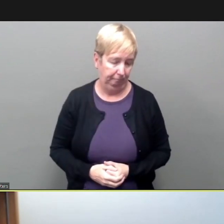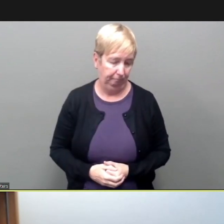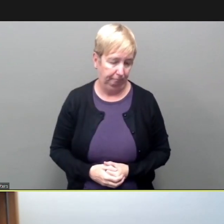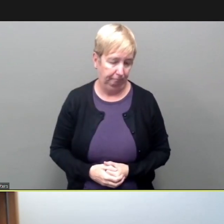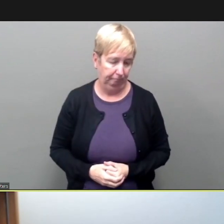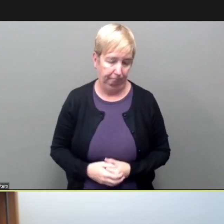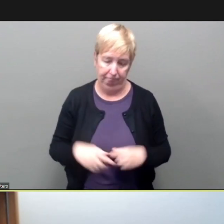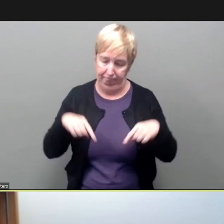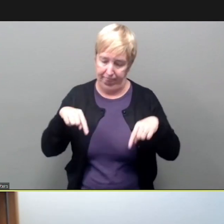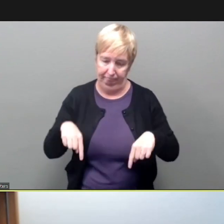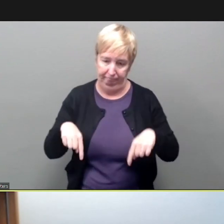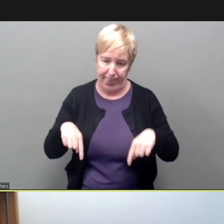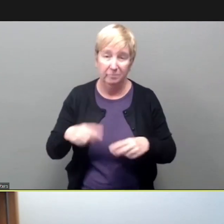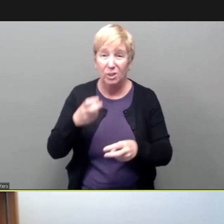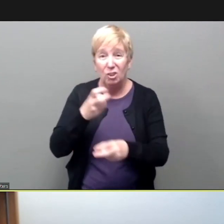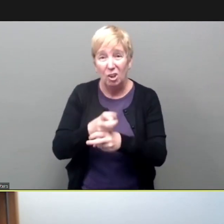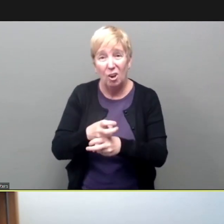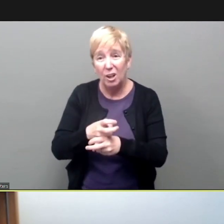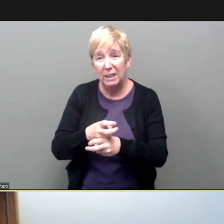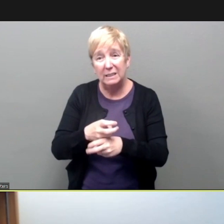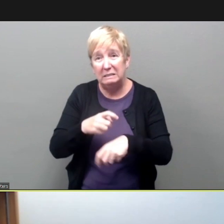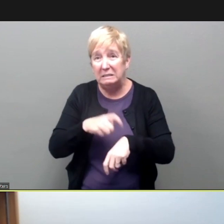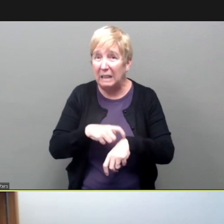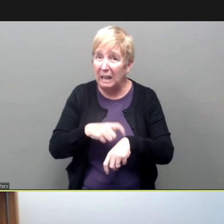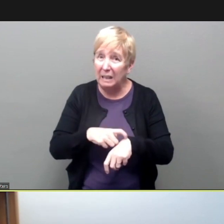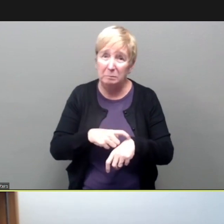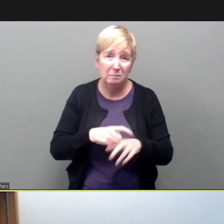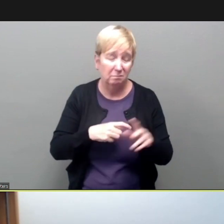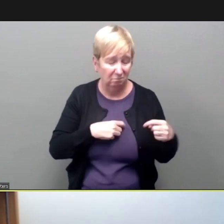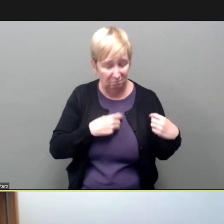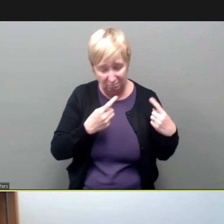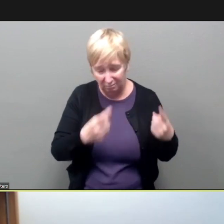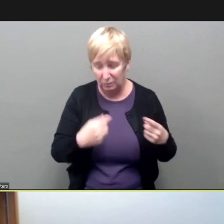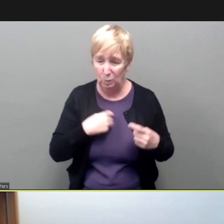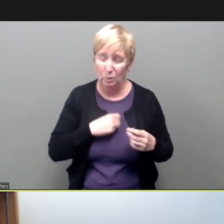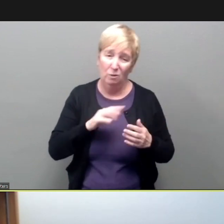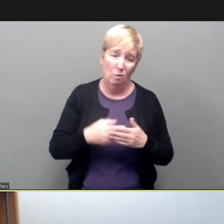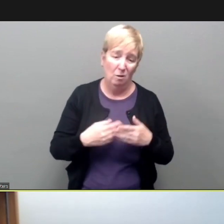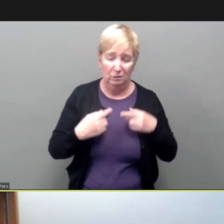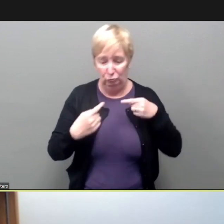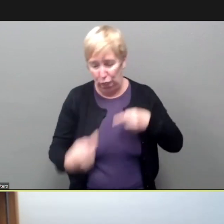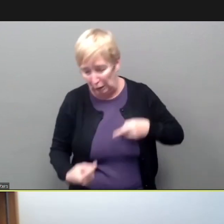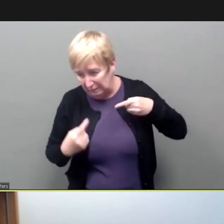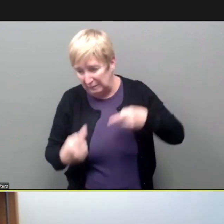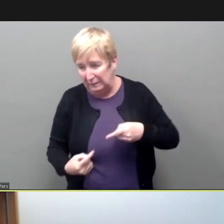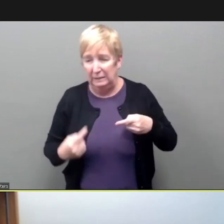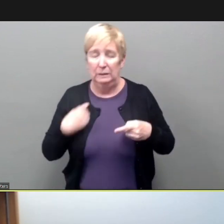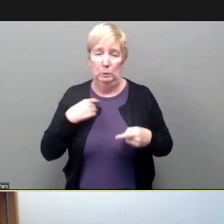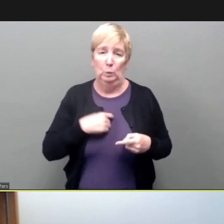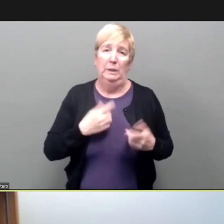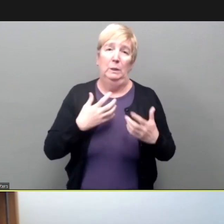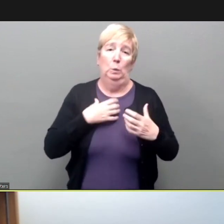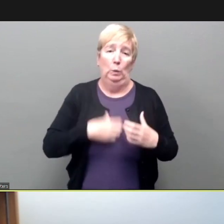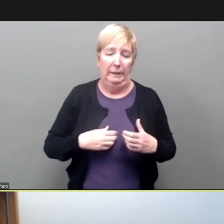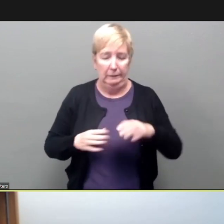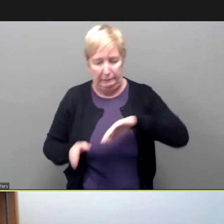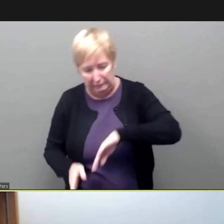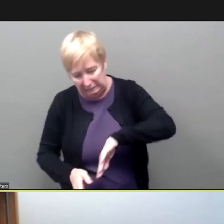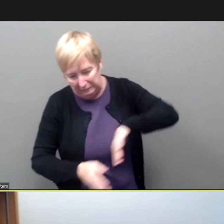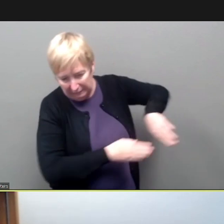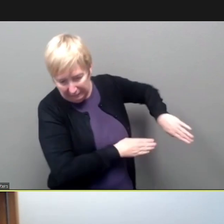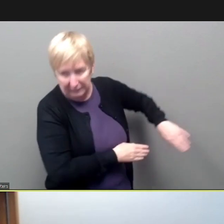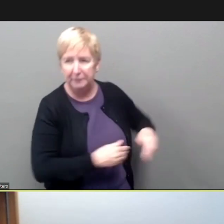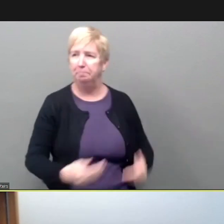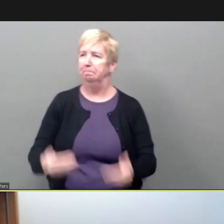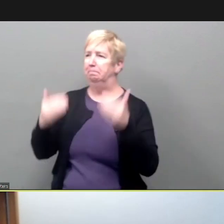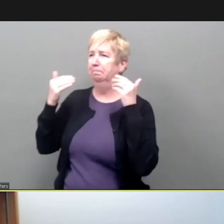is a hard time. We are all struggling. We would like to put this pandemic behind us and in the past, and